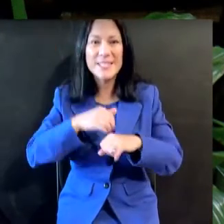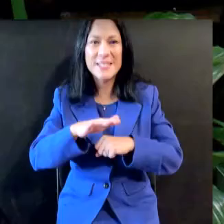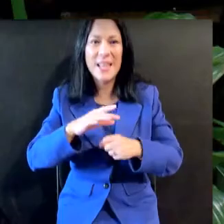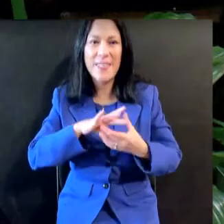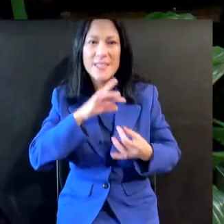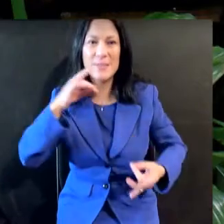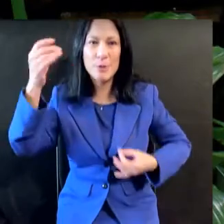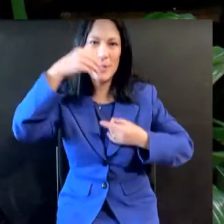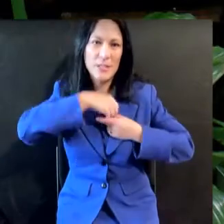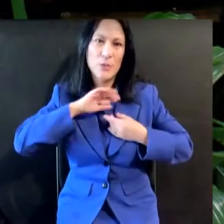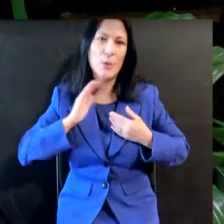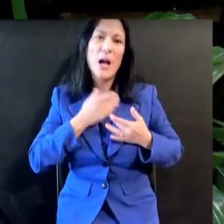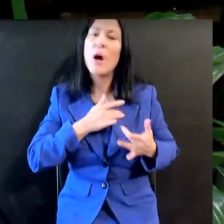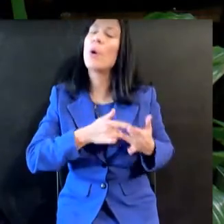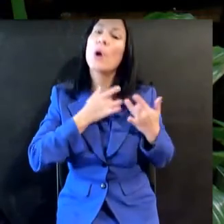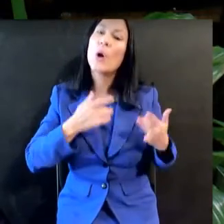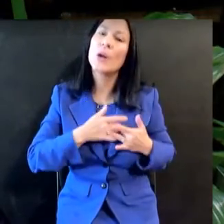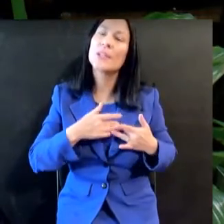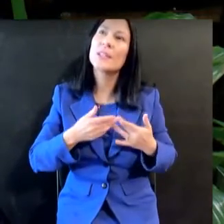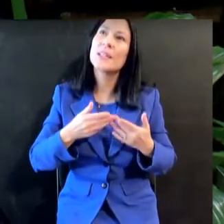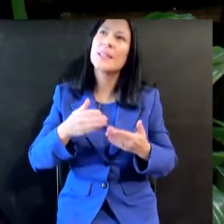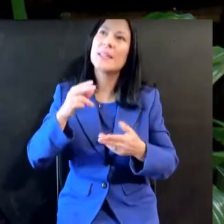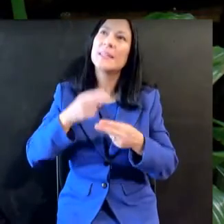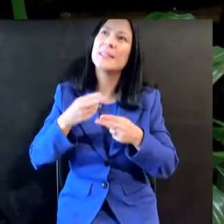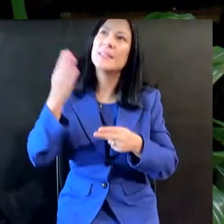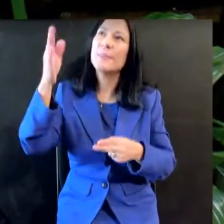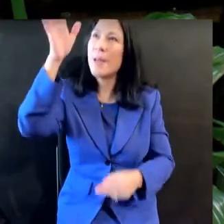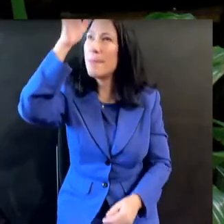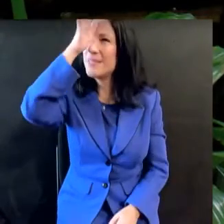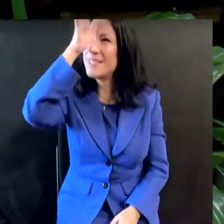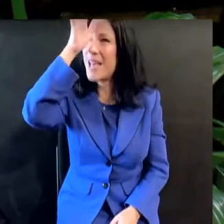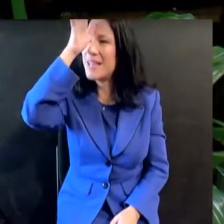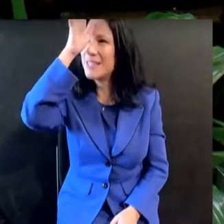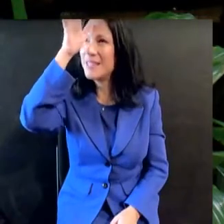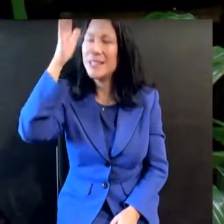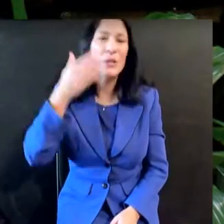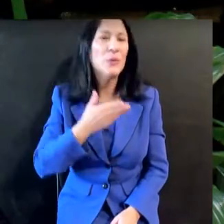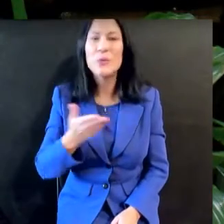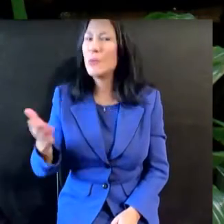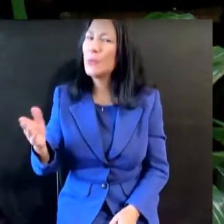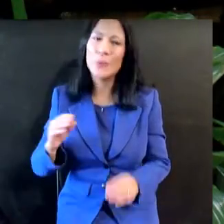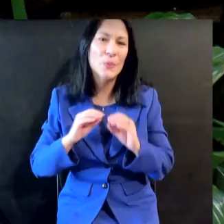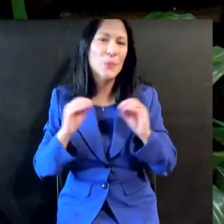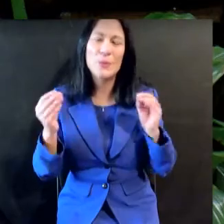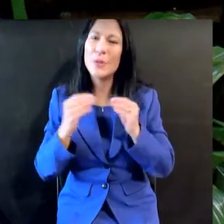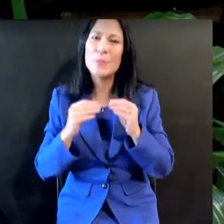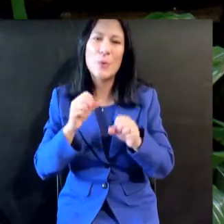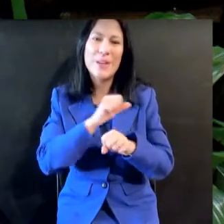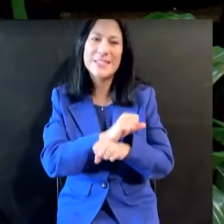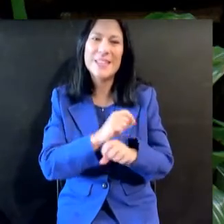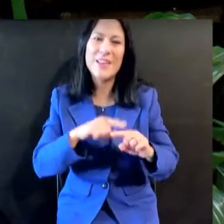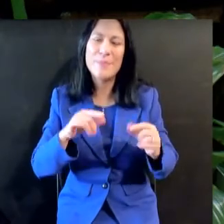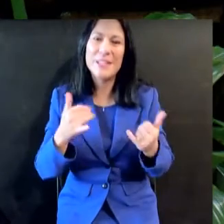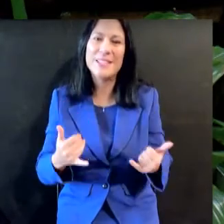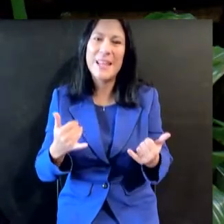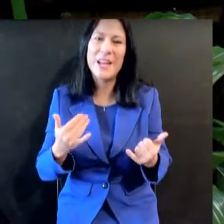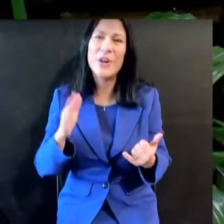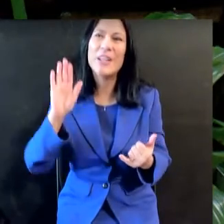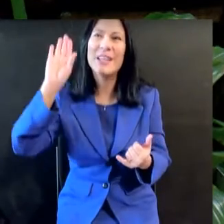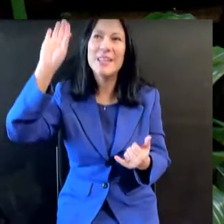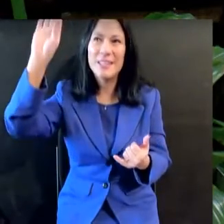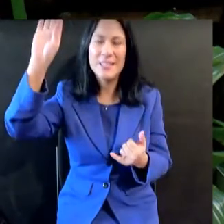"Abba, Father." Abba means daddy in Aramaic. Now you are no longer a slave, but God's own